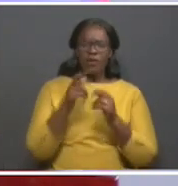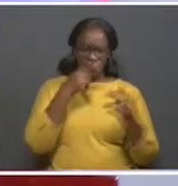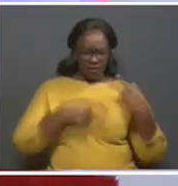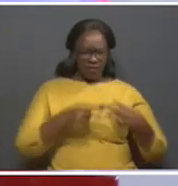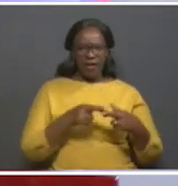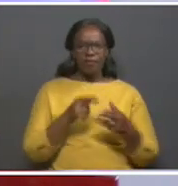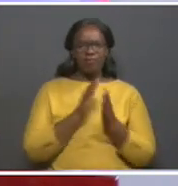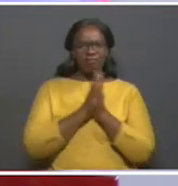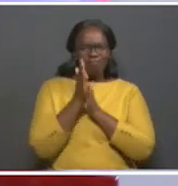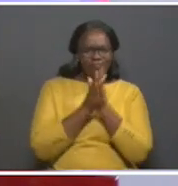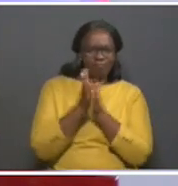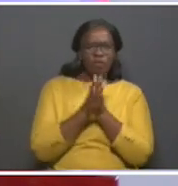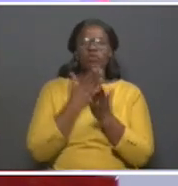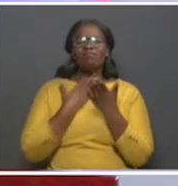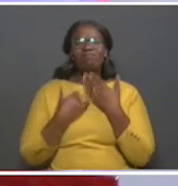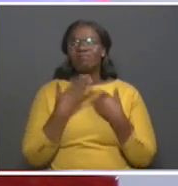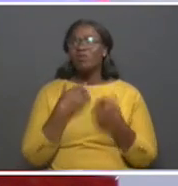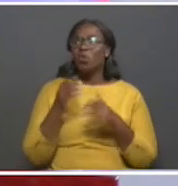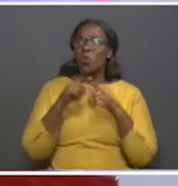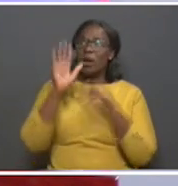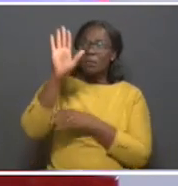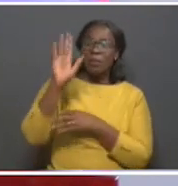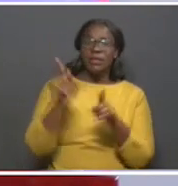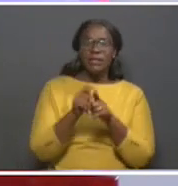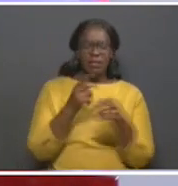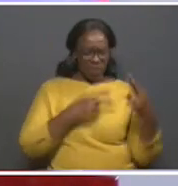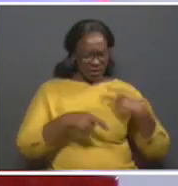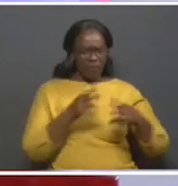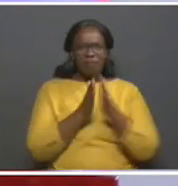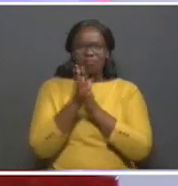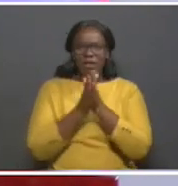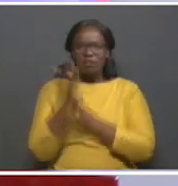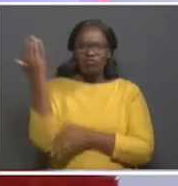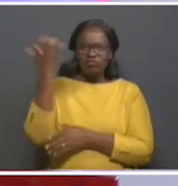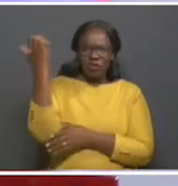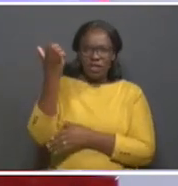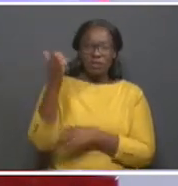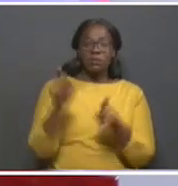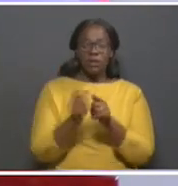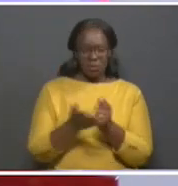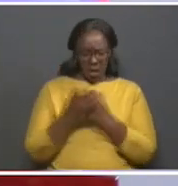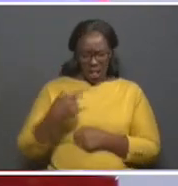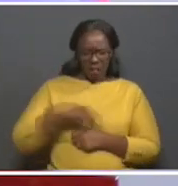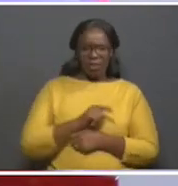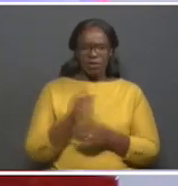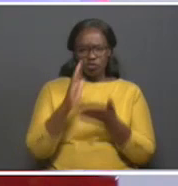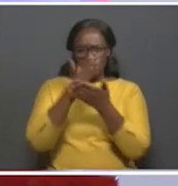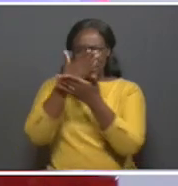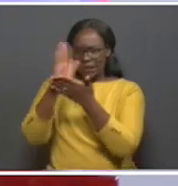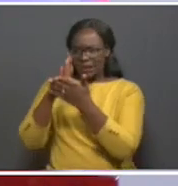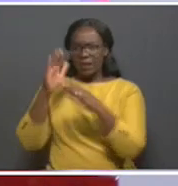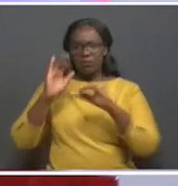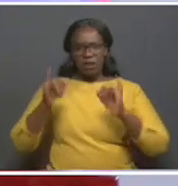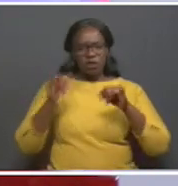our passion and hunger for your word. Revive our passion for evangelism. Help us to share the good news